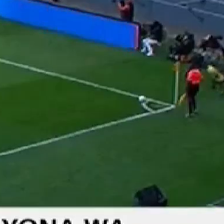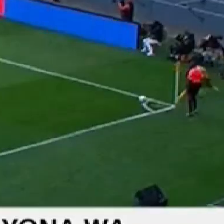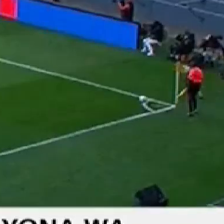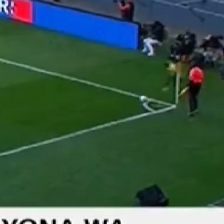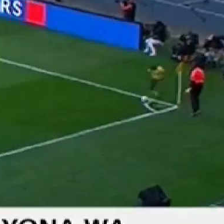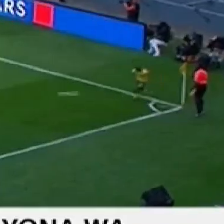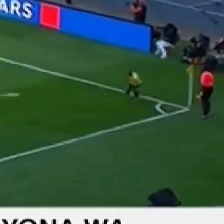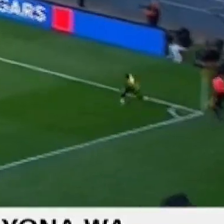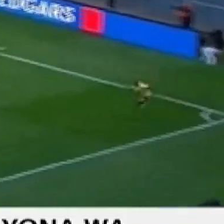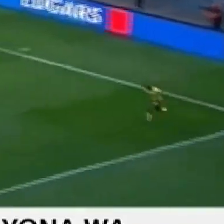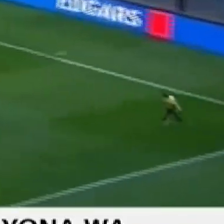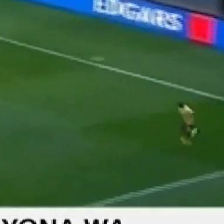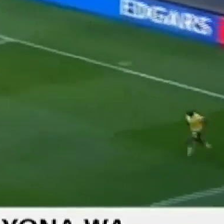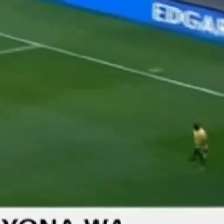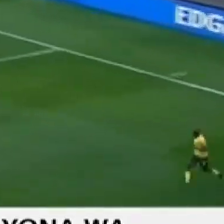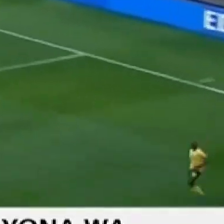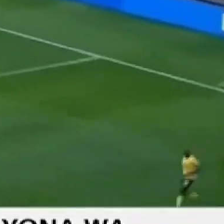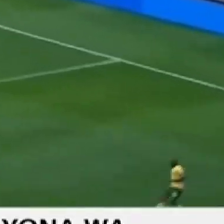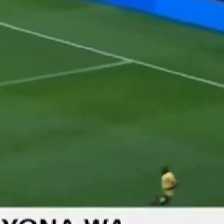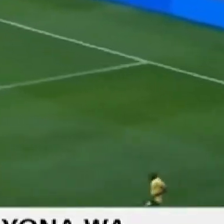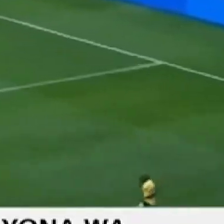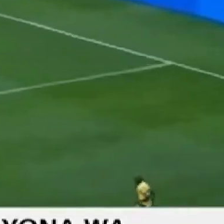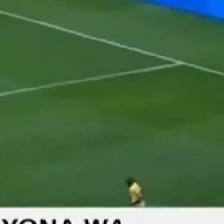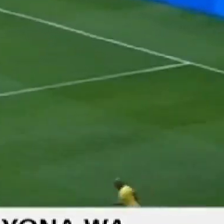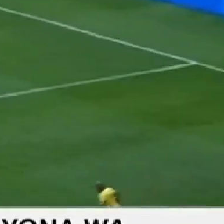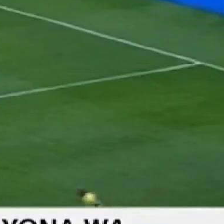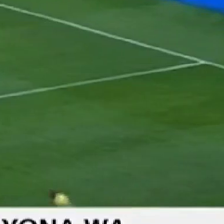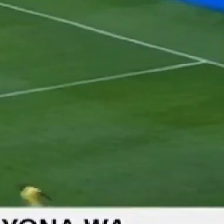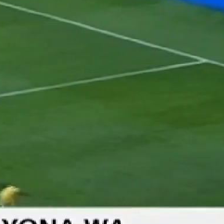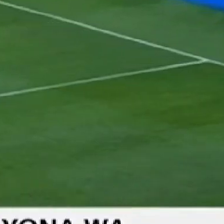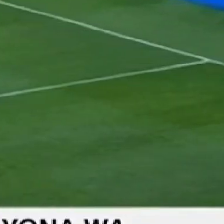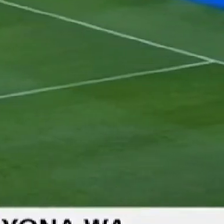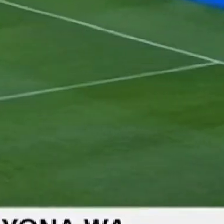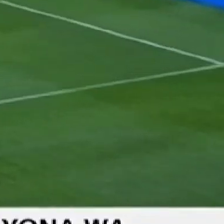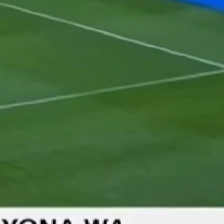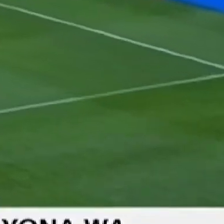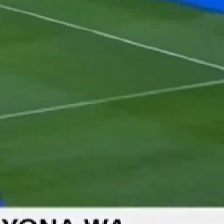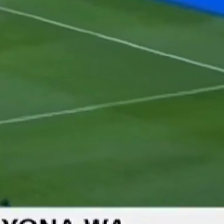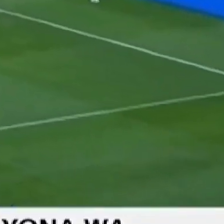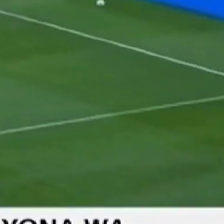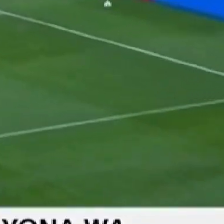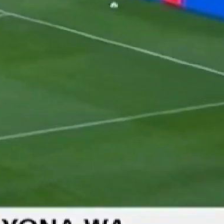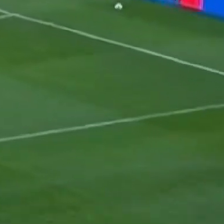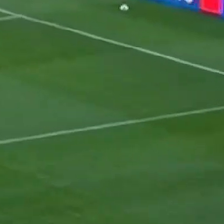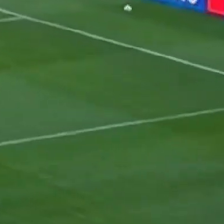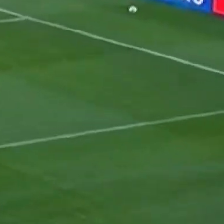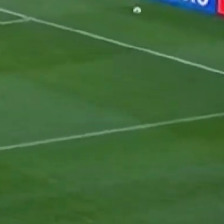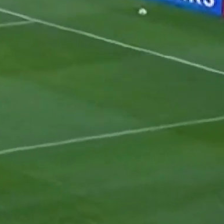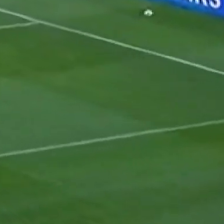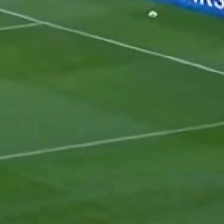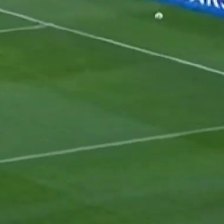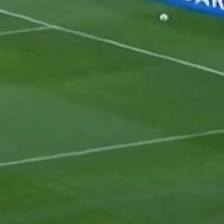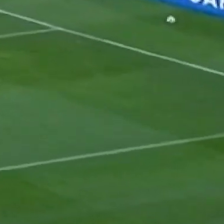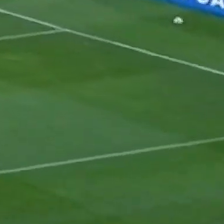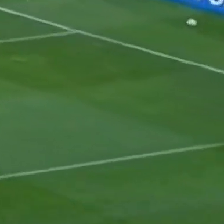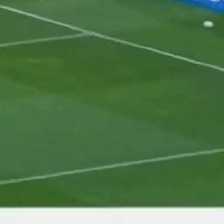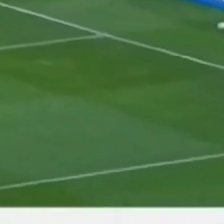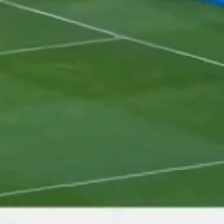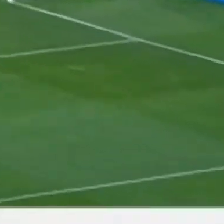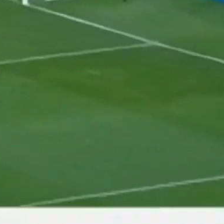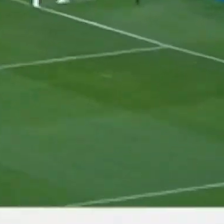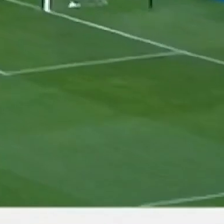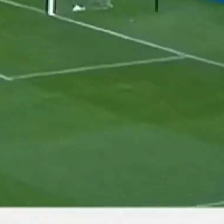And Inonga. The play resumes. Percy Tau goes short. Maimbela back to Percy Tau. Plenty